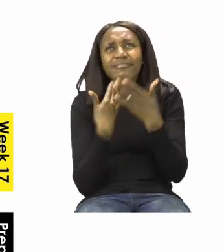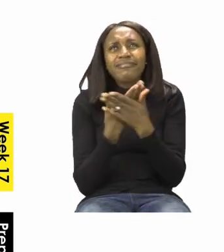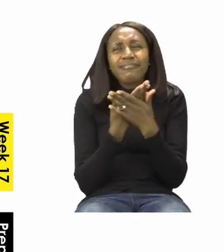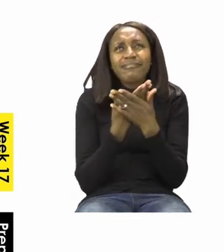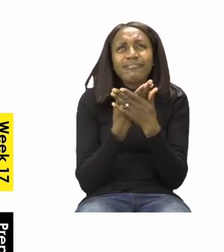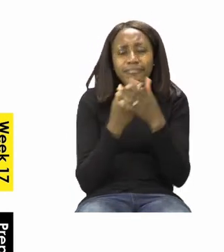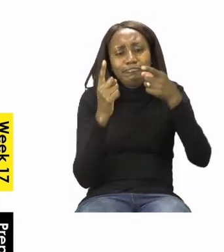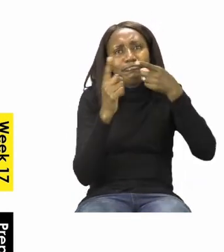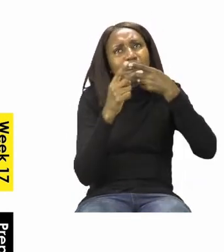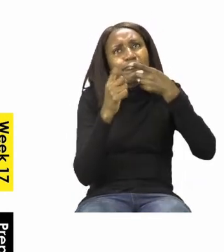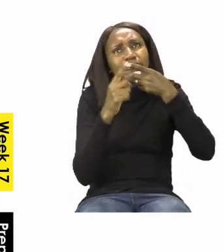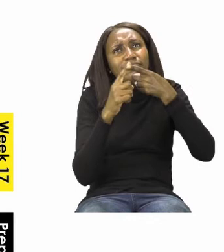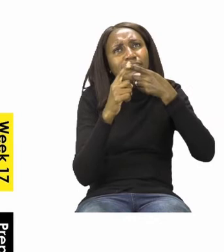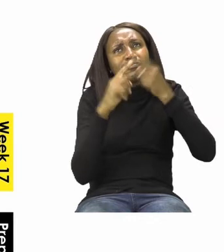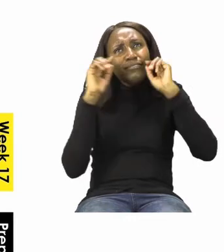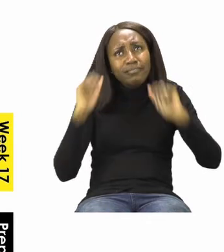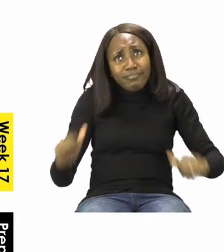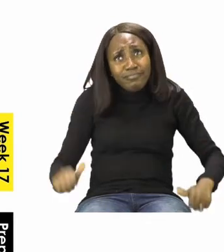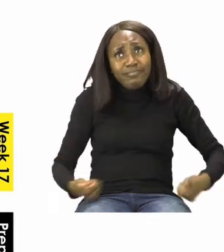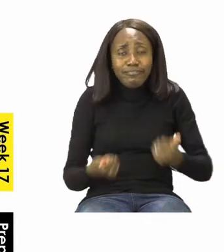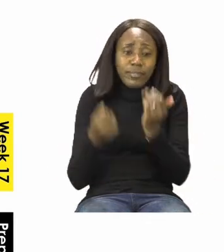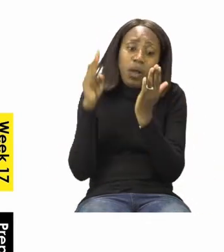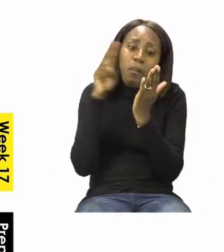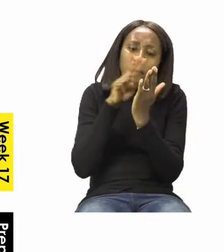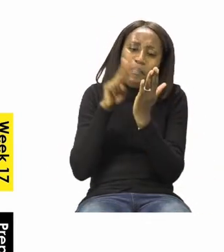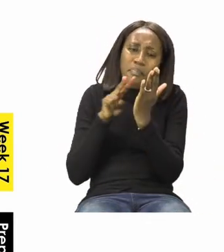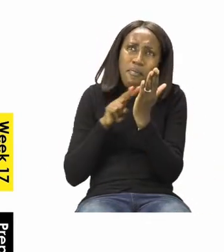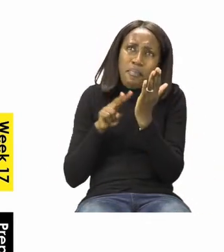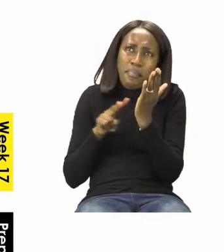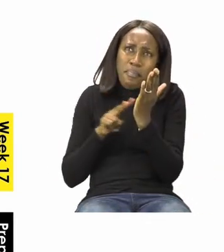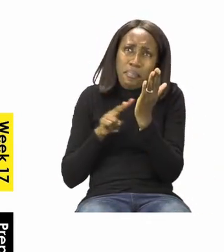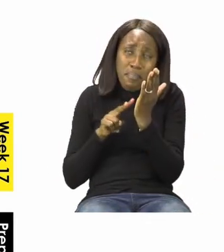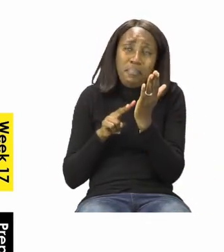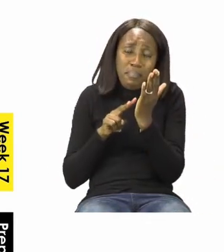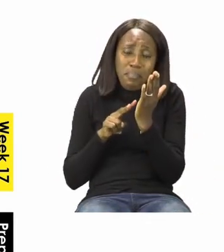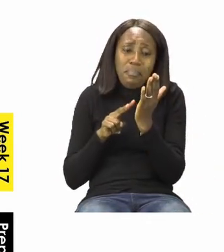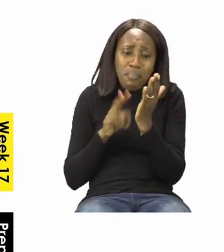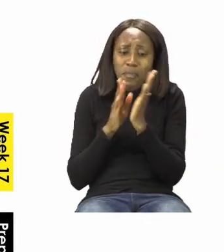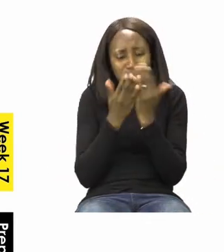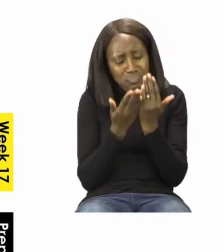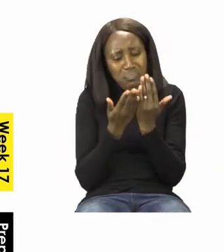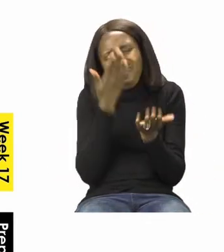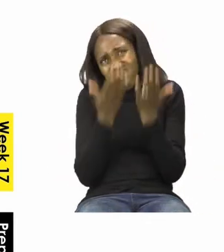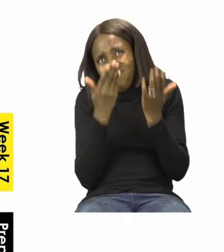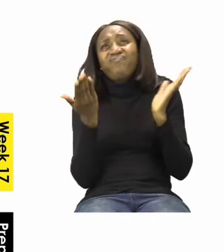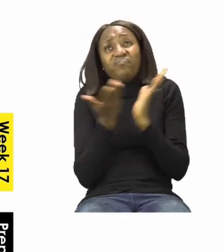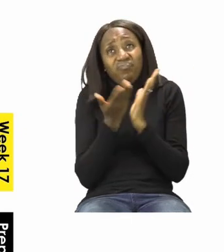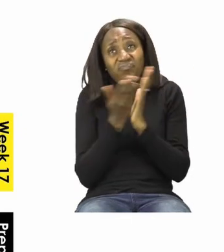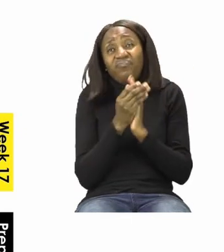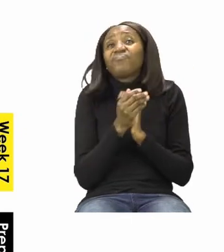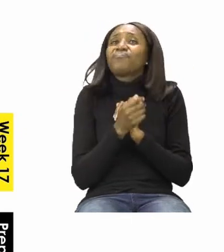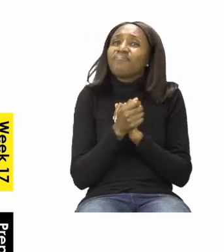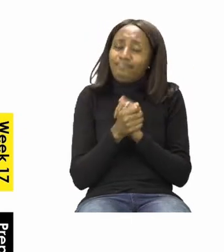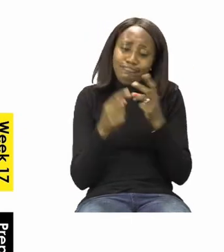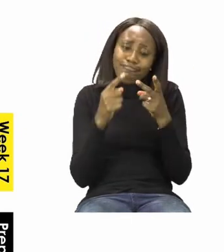first one has the boy reading a book, and it looks like he is at school. The next one that we